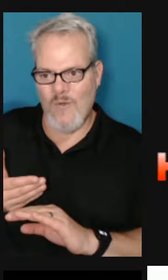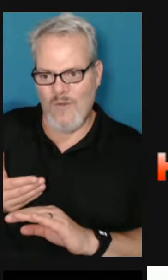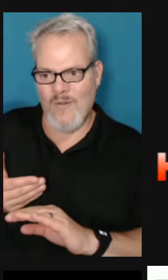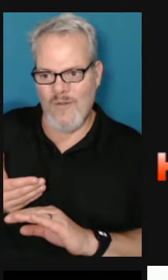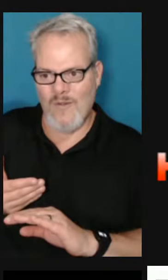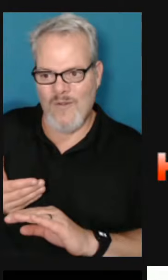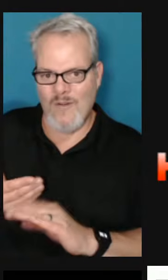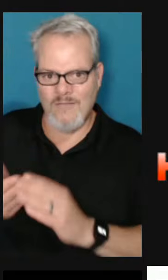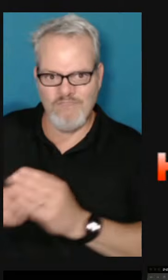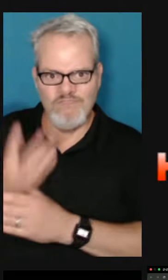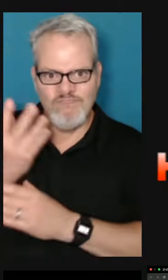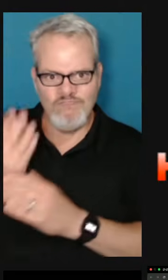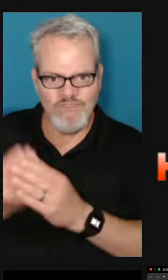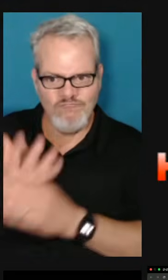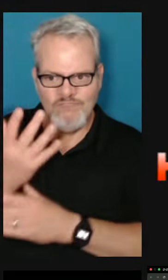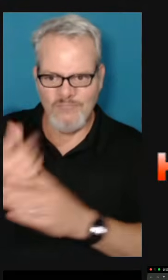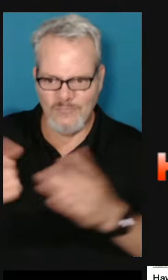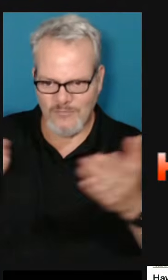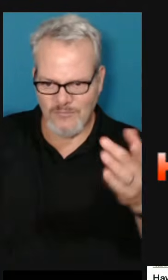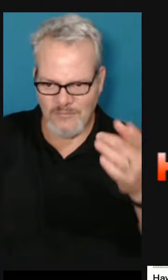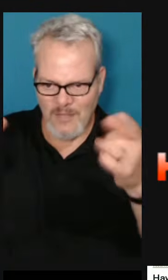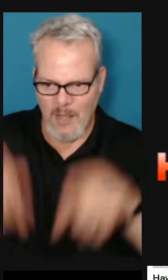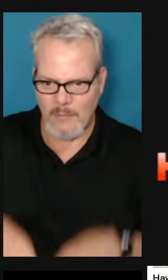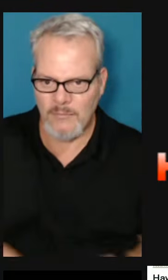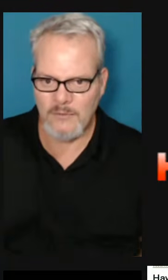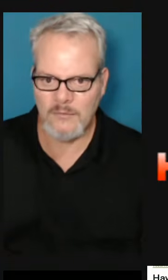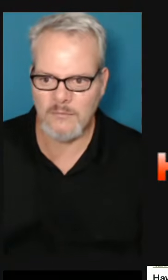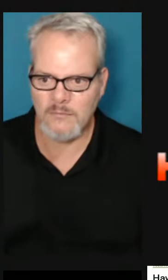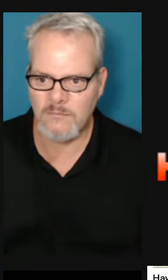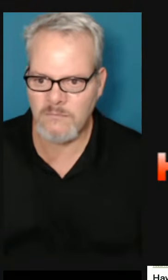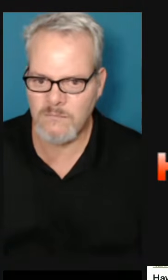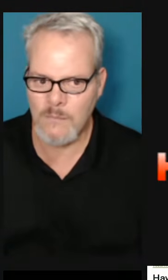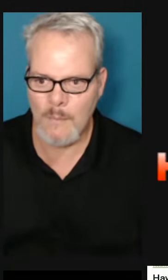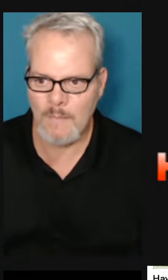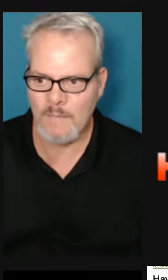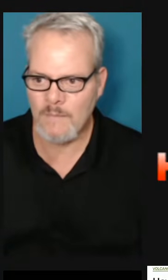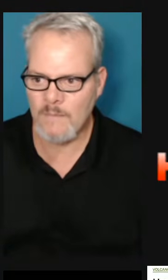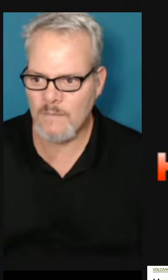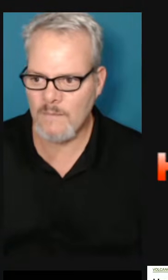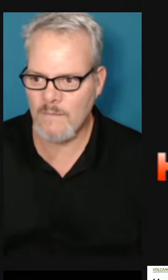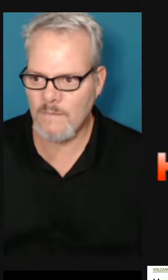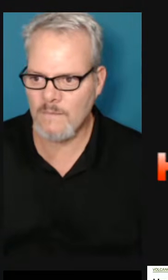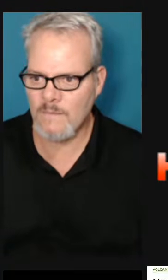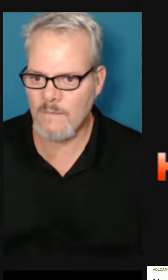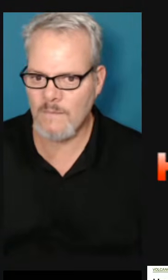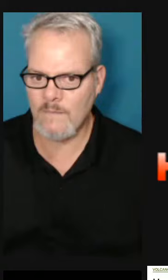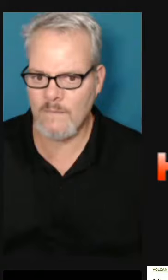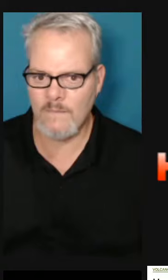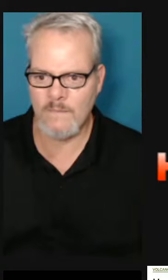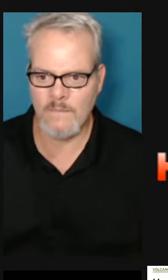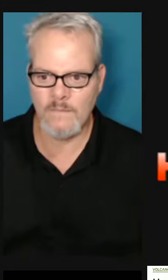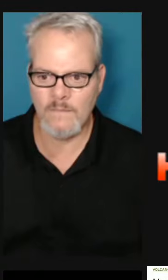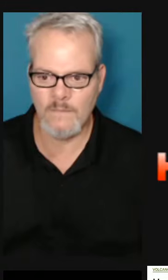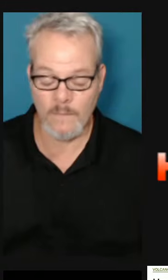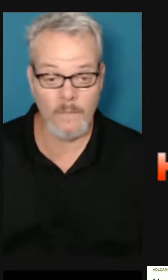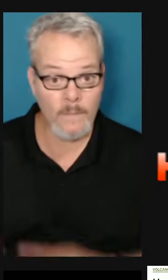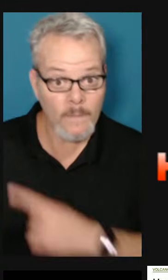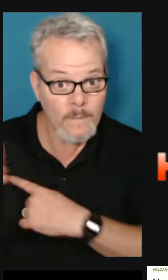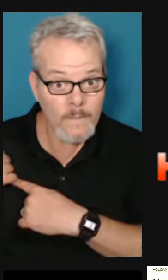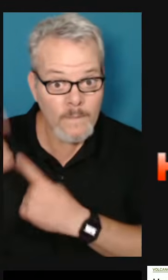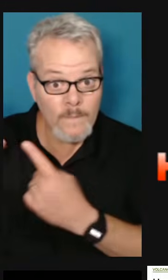So let's see here. Let's run. So since then, the earthquakes have died down quite a